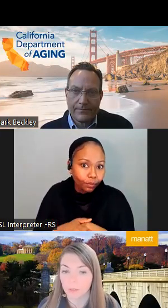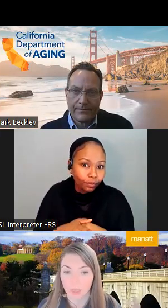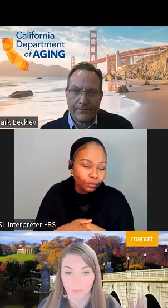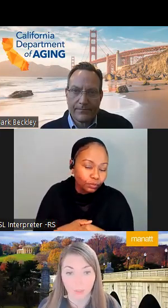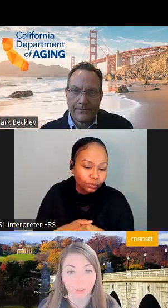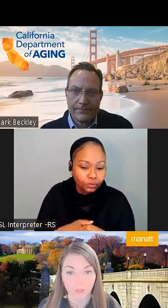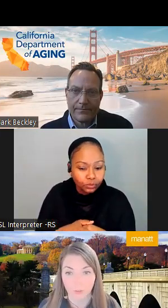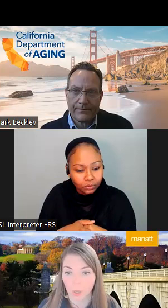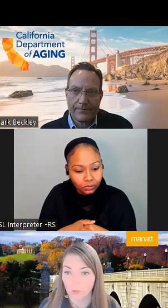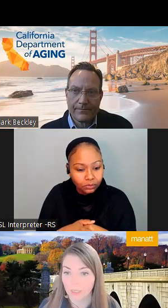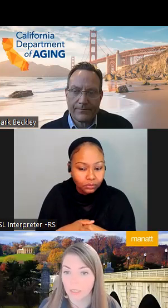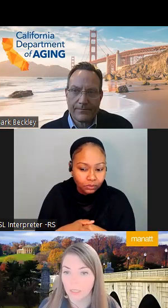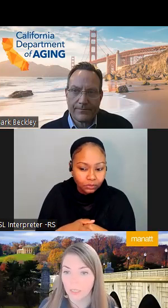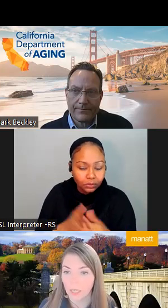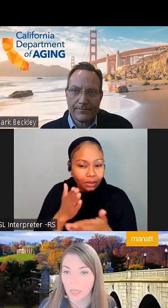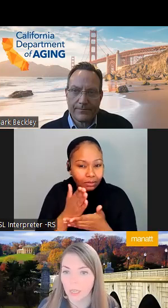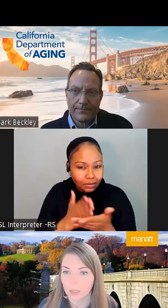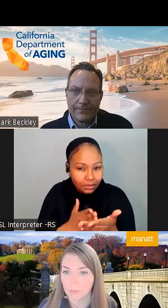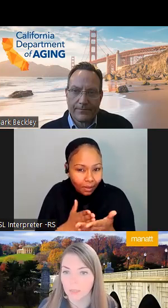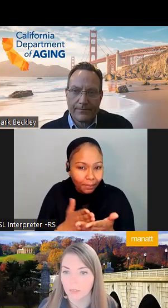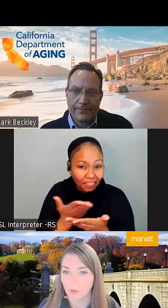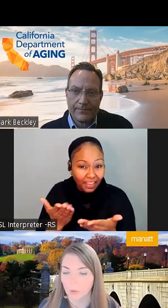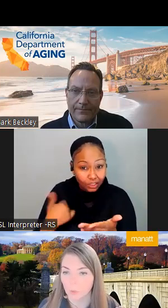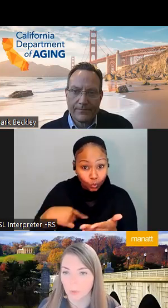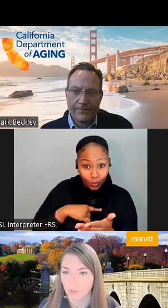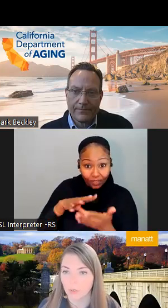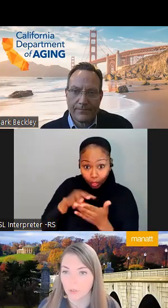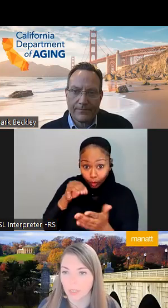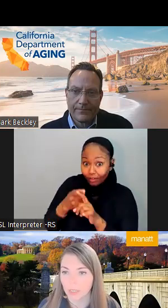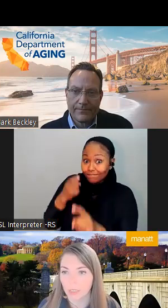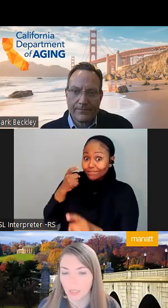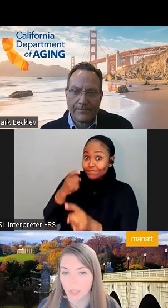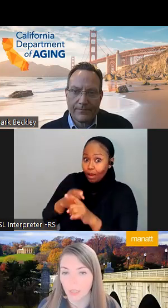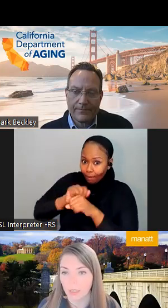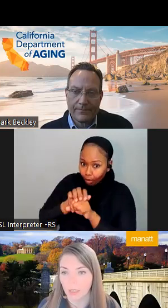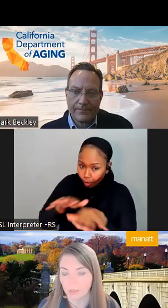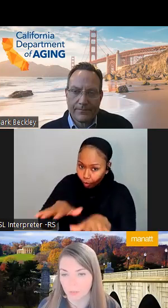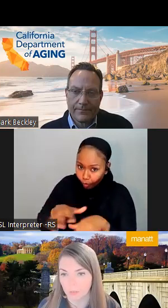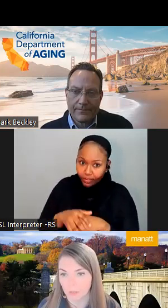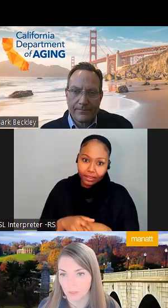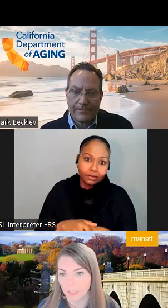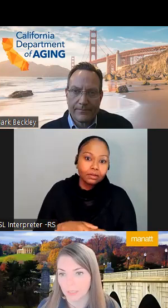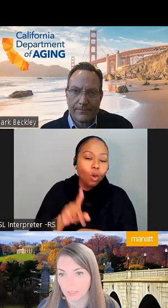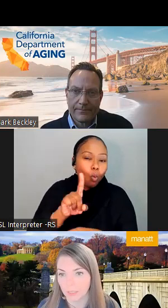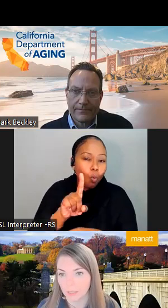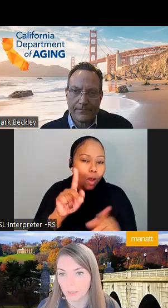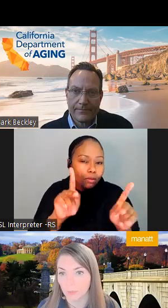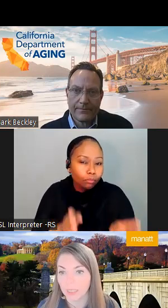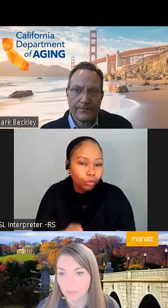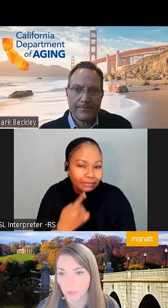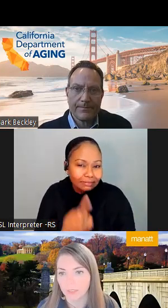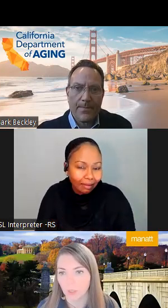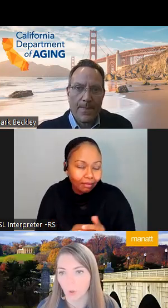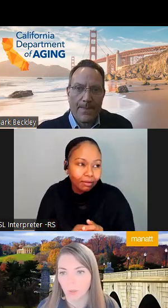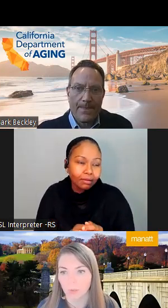some of the learnings from COVID. So one person noting and that in